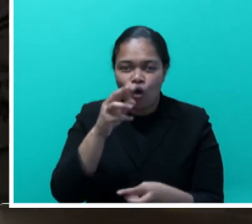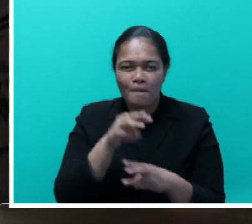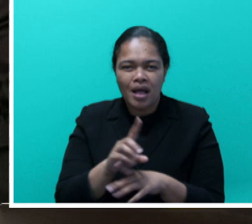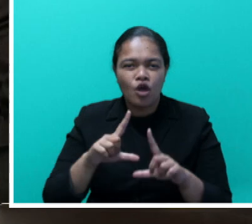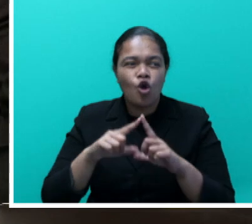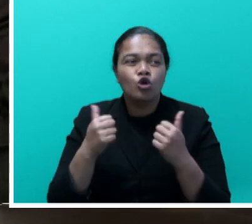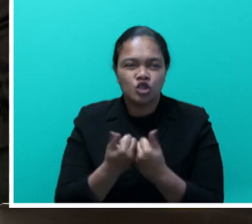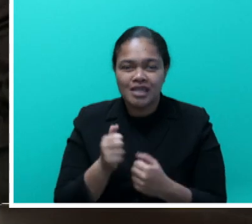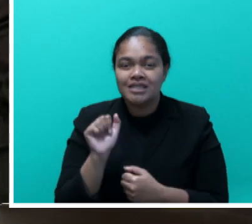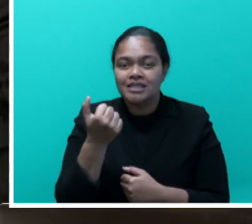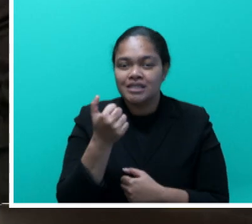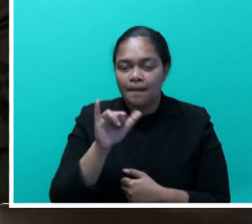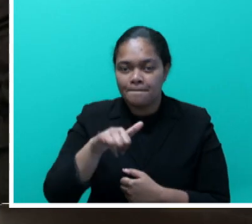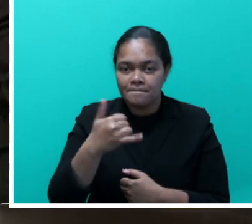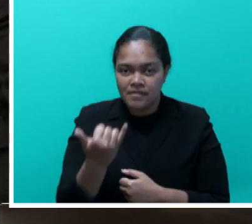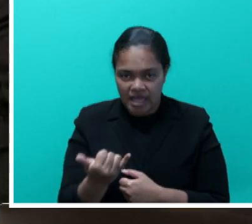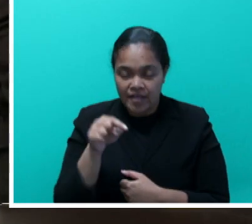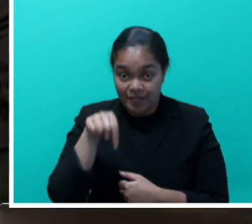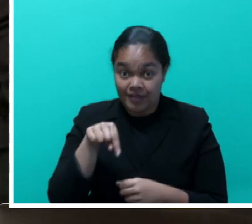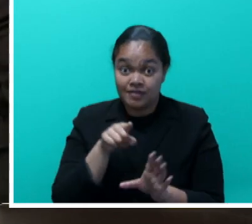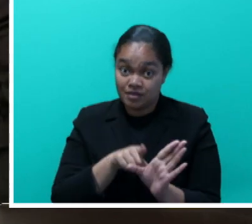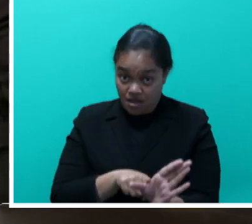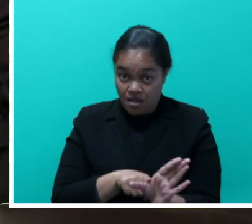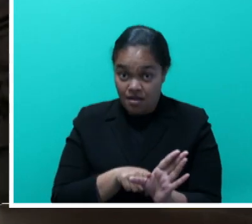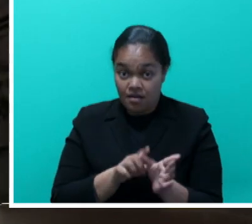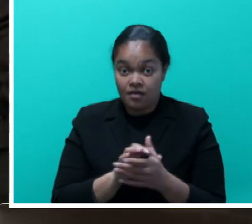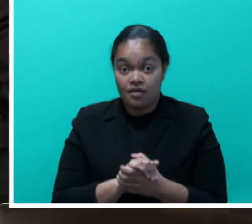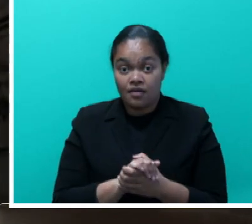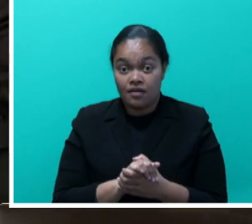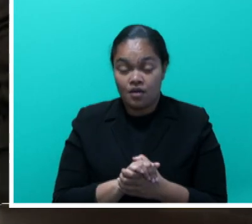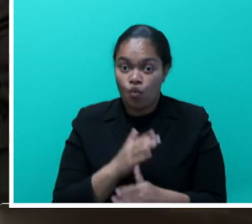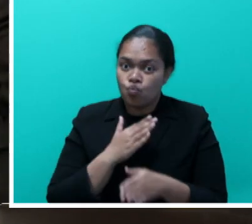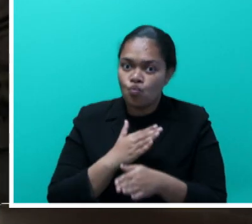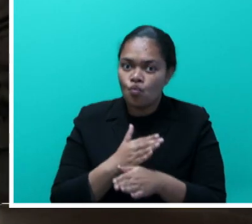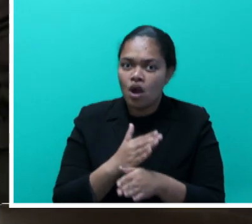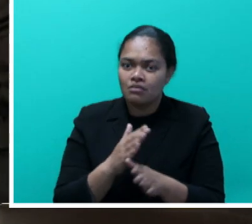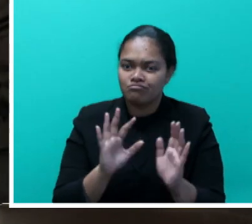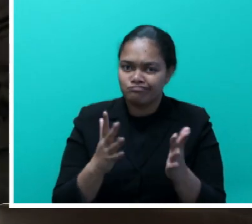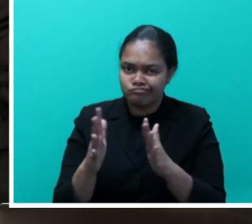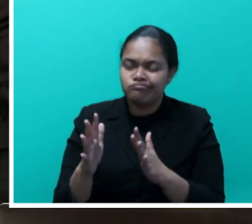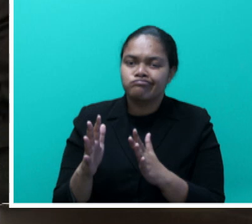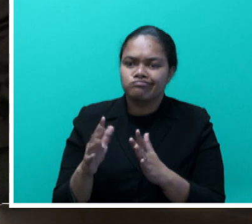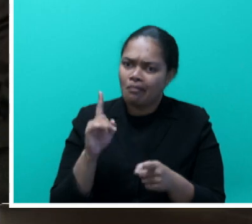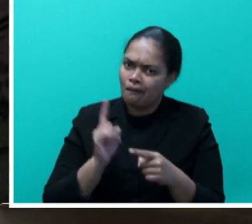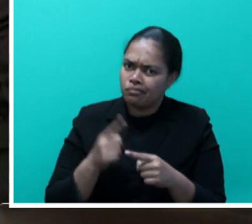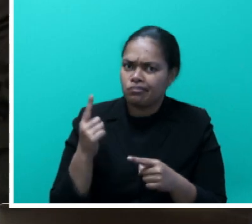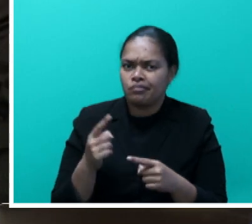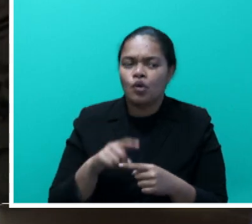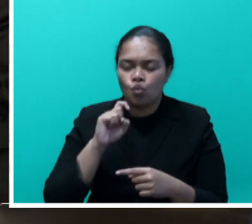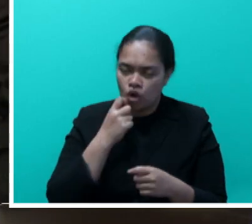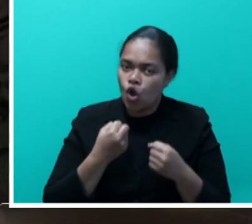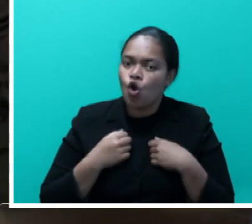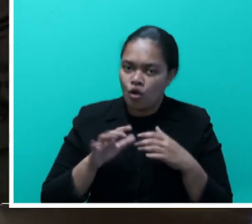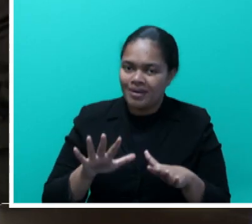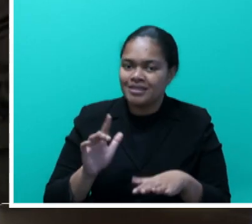on the 6th of May this year. The works commenced immediately and will be completed on